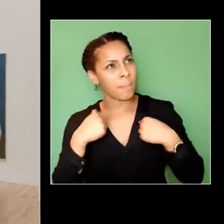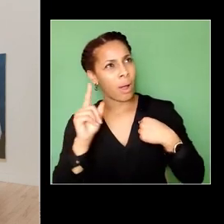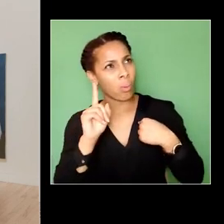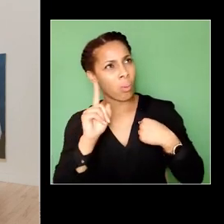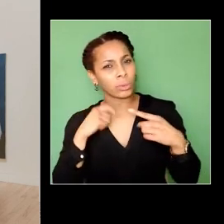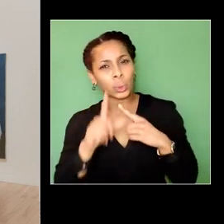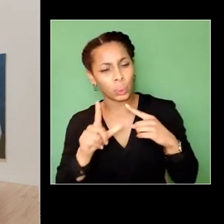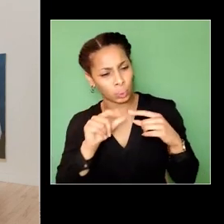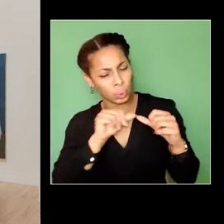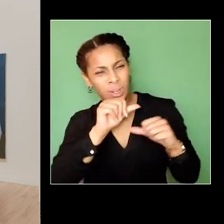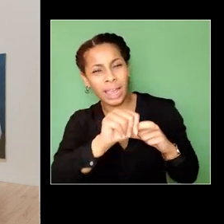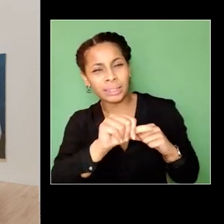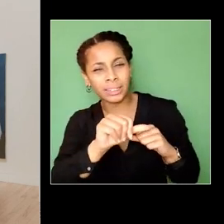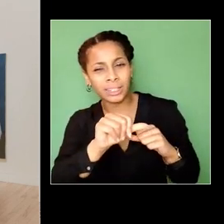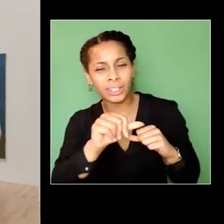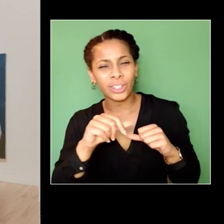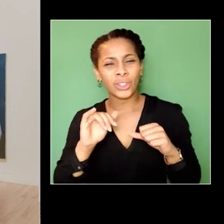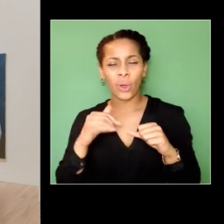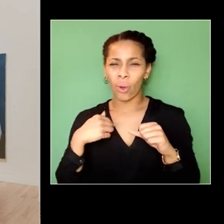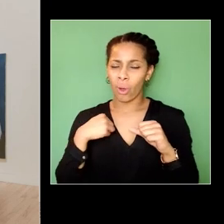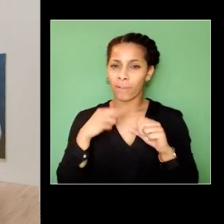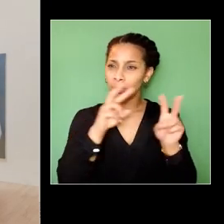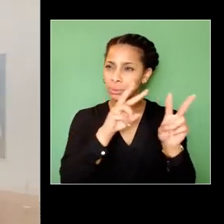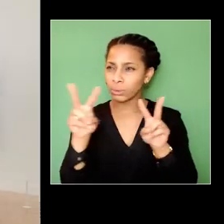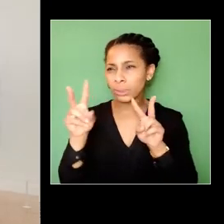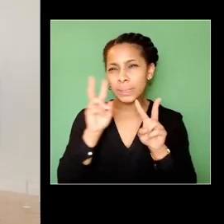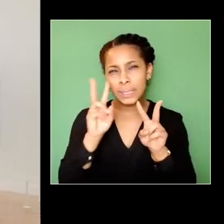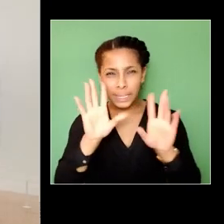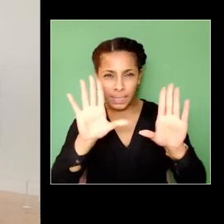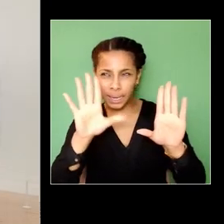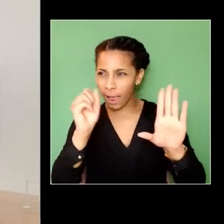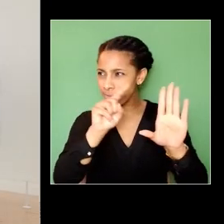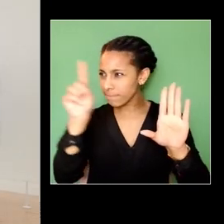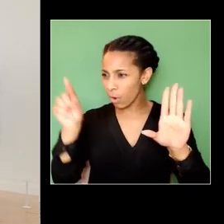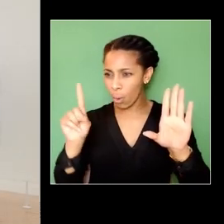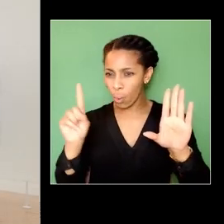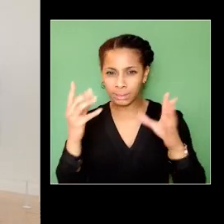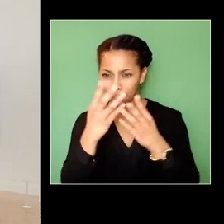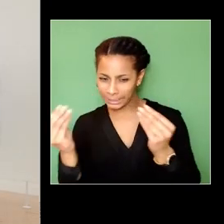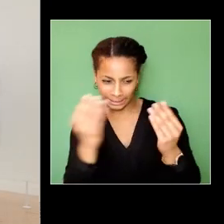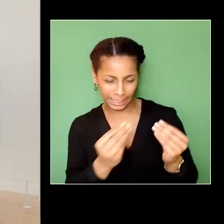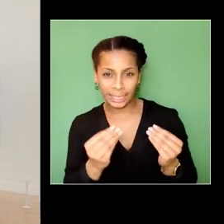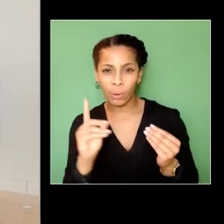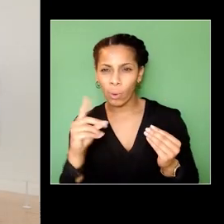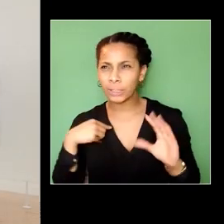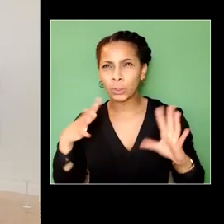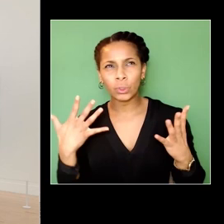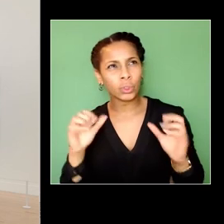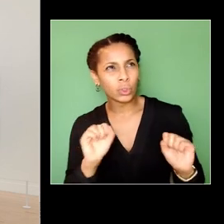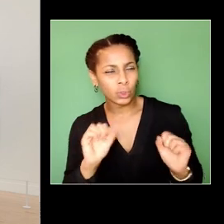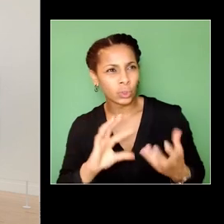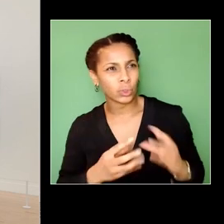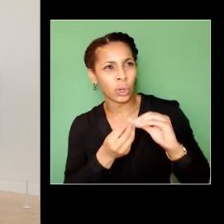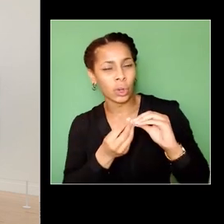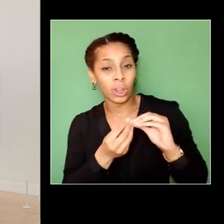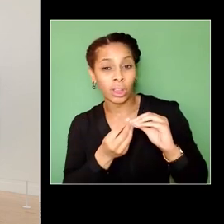it's like looking around and thinking who's missing or what's missing. Or what haven't I done? And there's always, and I'm always angry with myself because no matter what I've